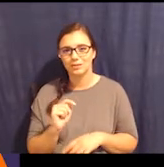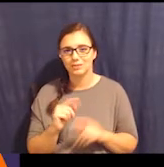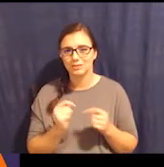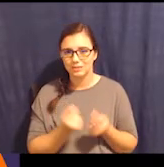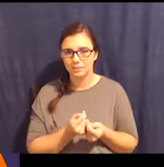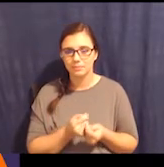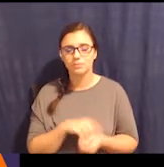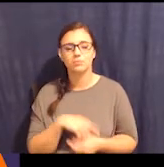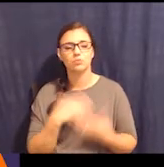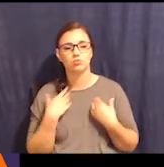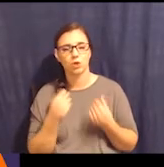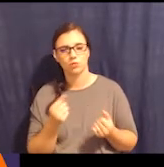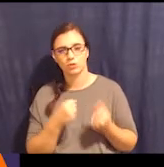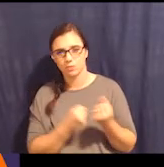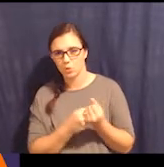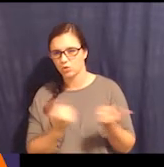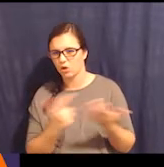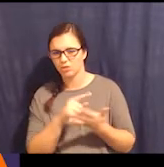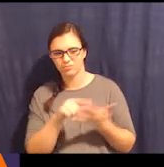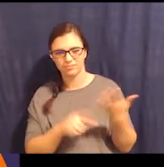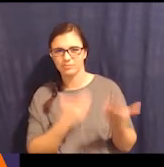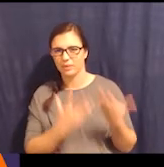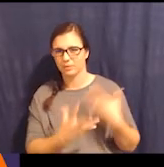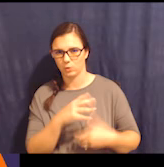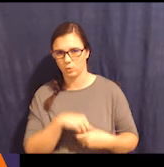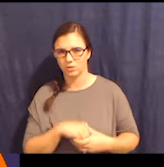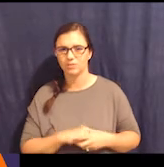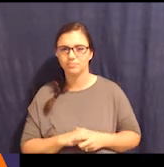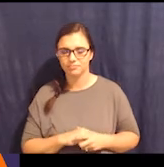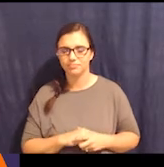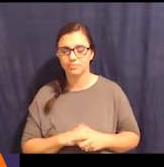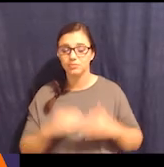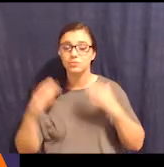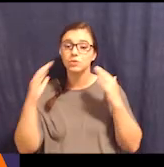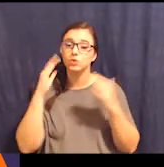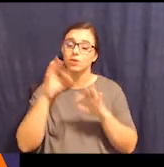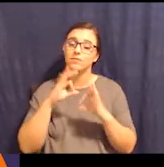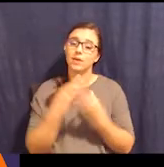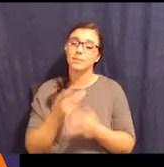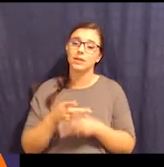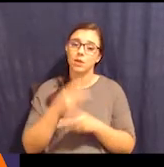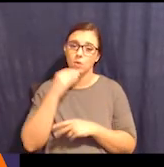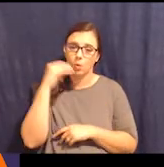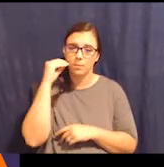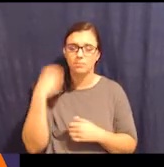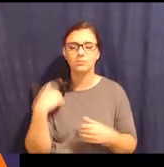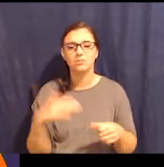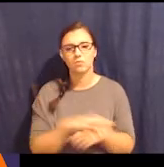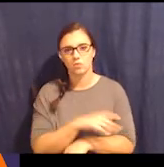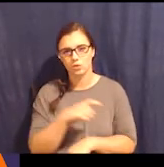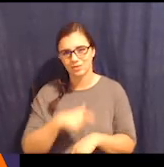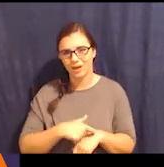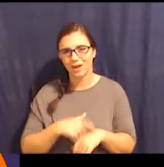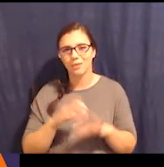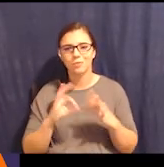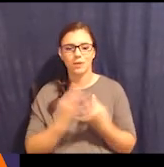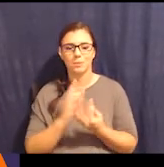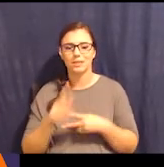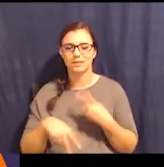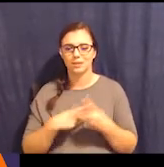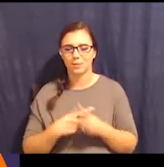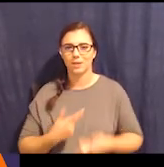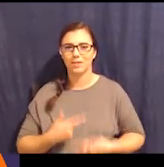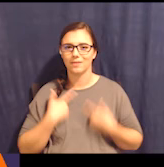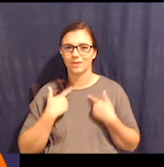Adult family care homes provide full-time family-type living arrangements in a private home with no more